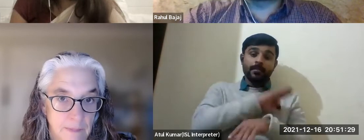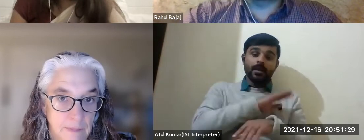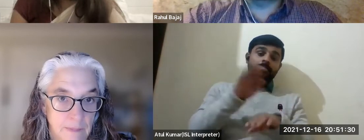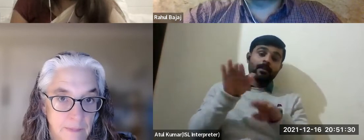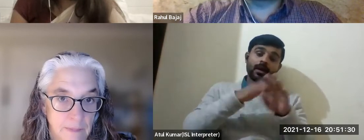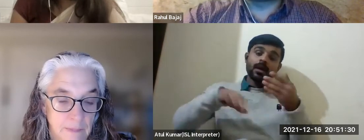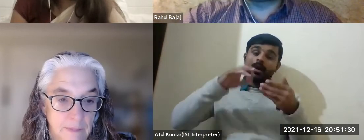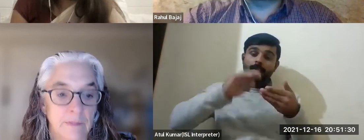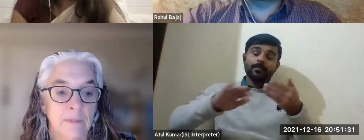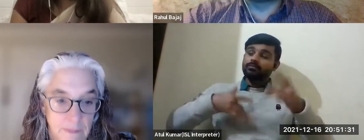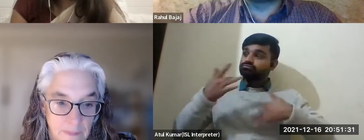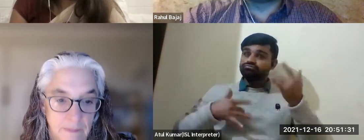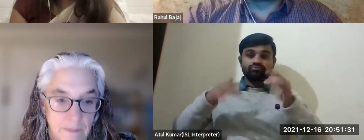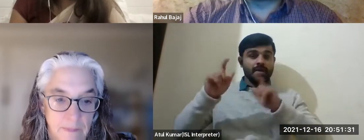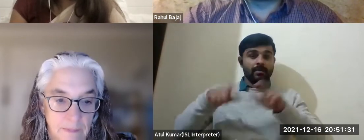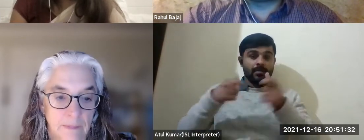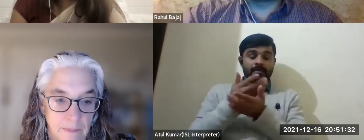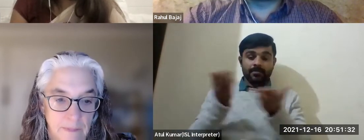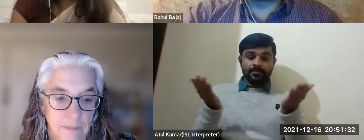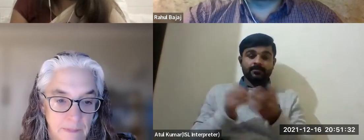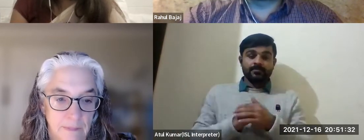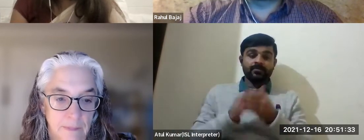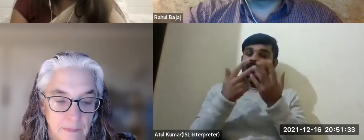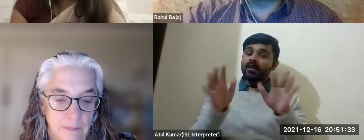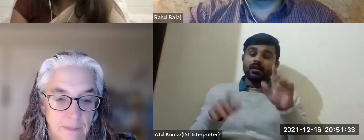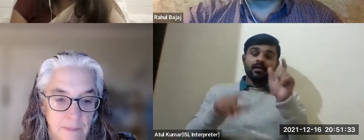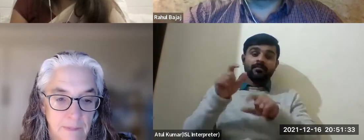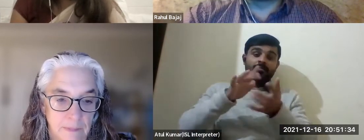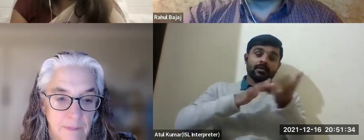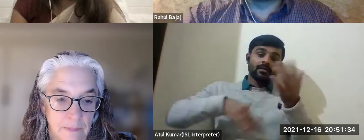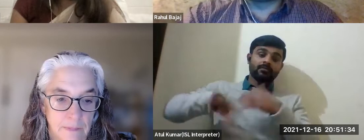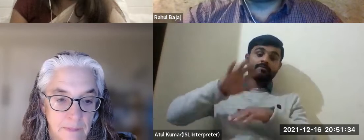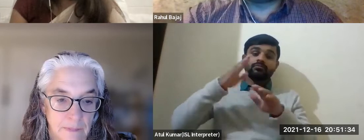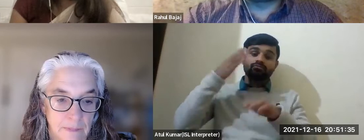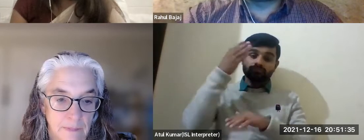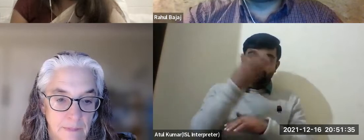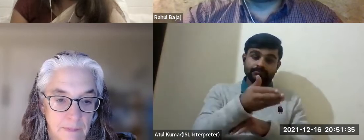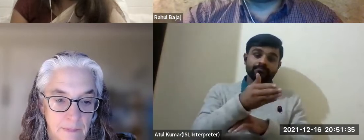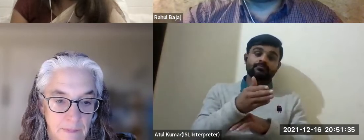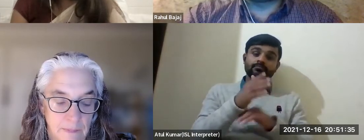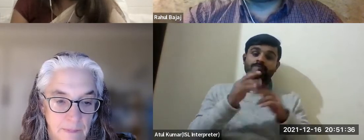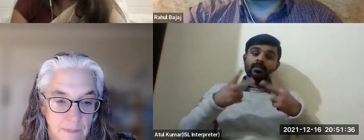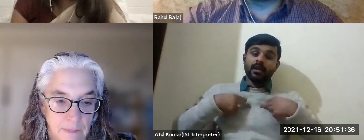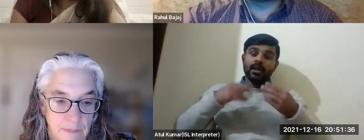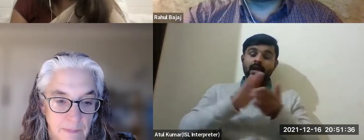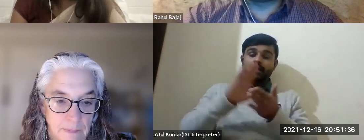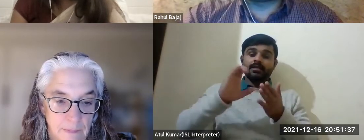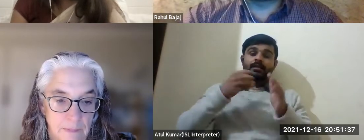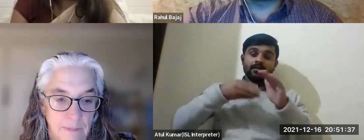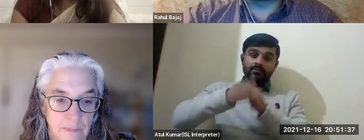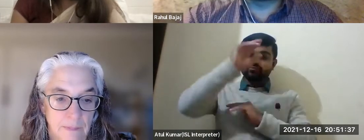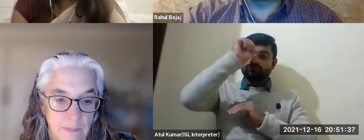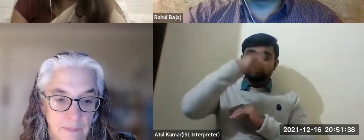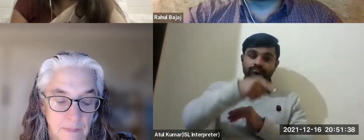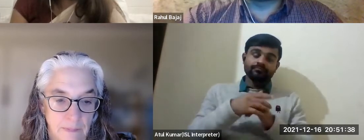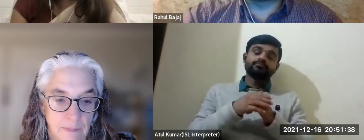public interest. So, you know, any public spirited citizen can go to a higher court in India,